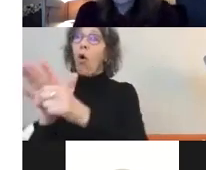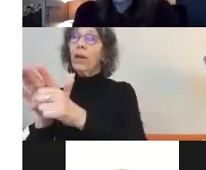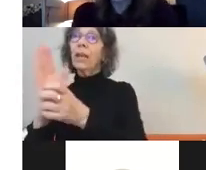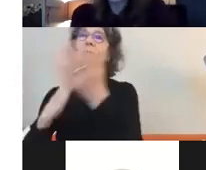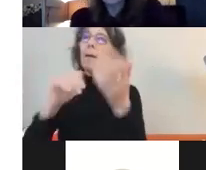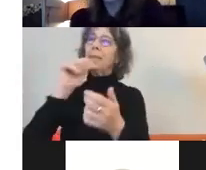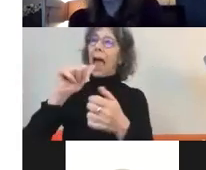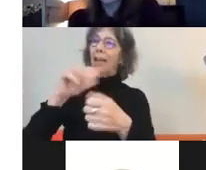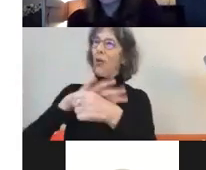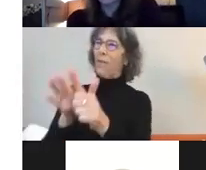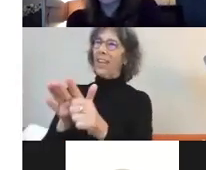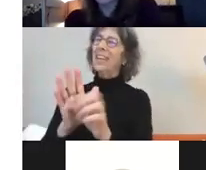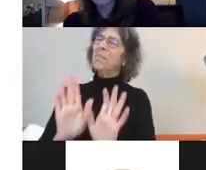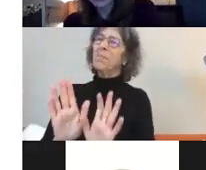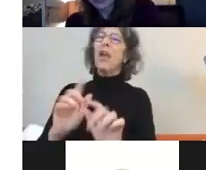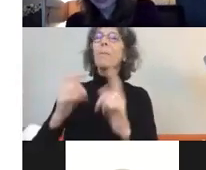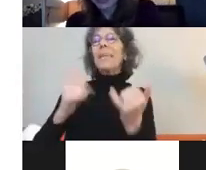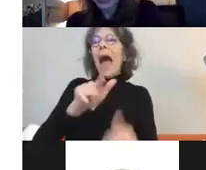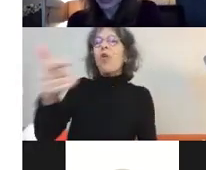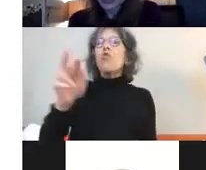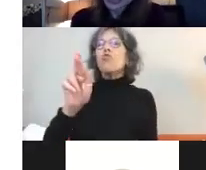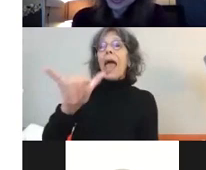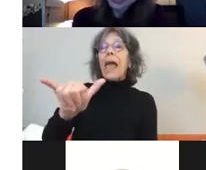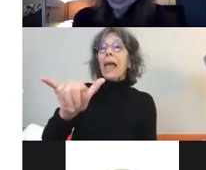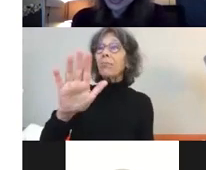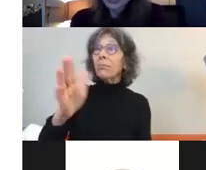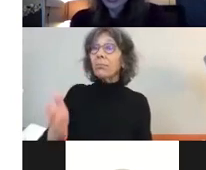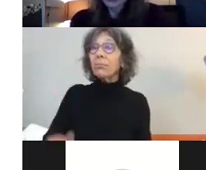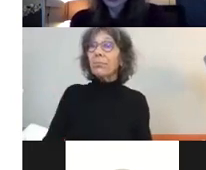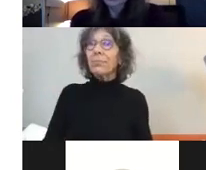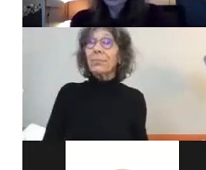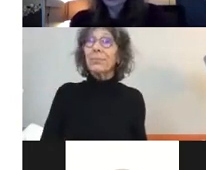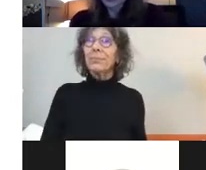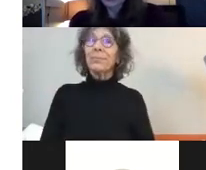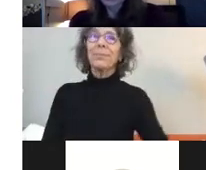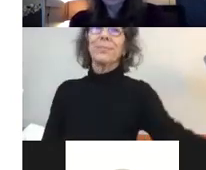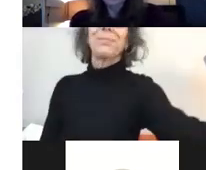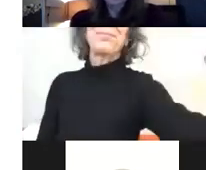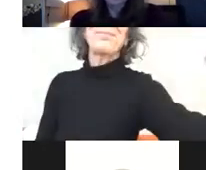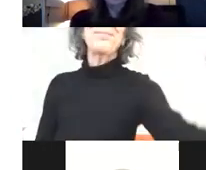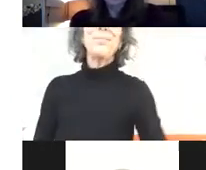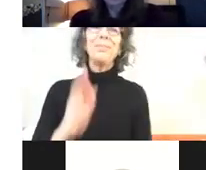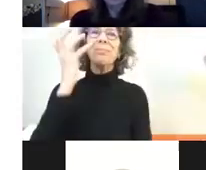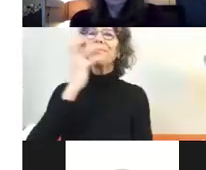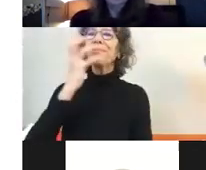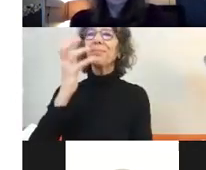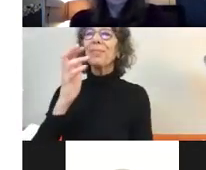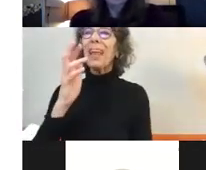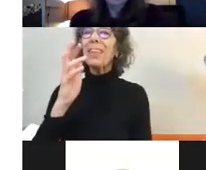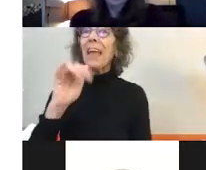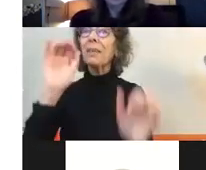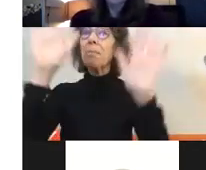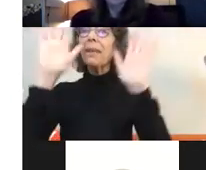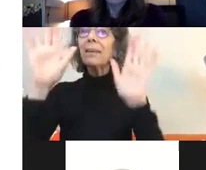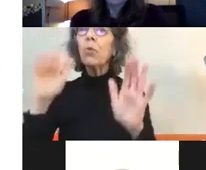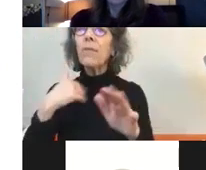Ray and ask him what he thinks. So that's outstanding. We have a number of questions. We have nearly 100 participants online,